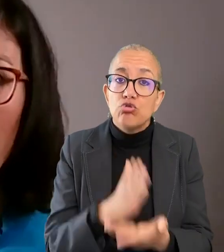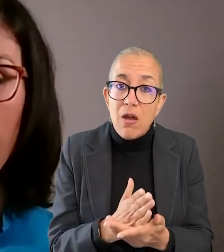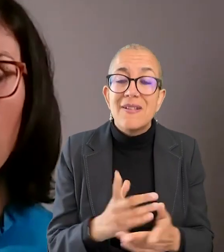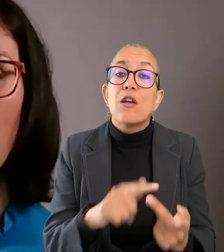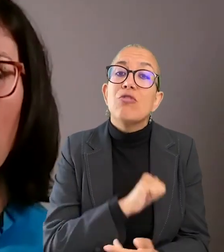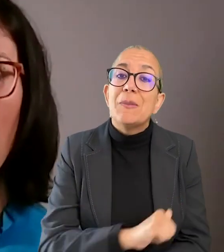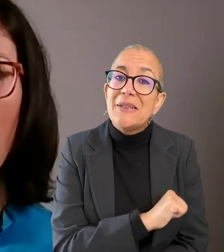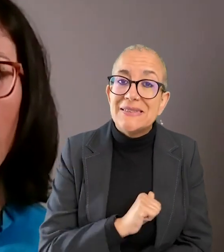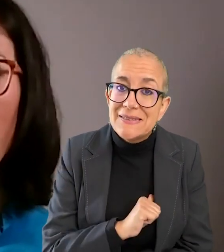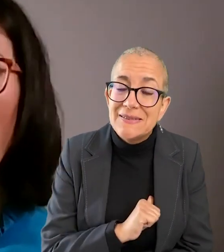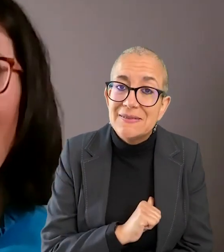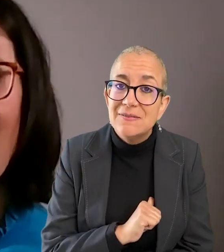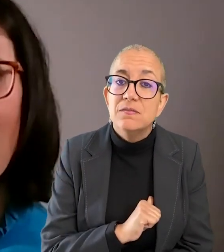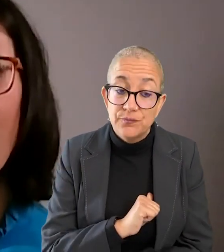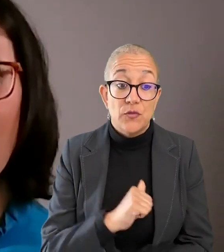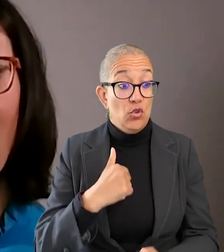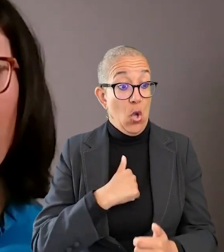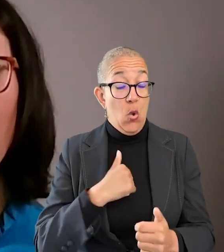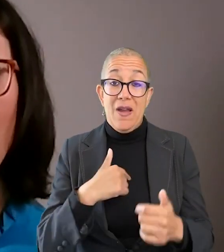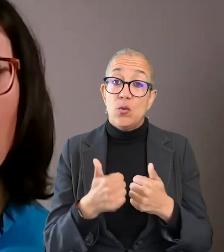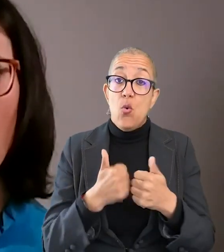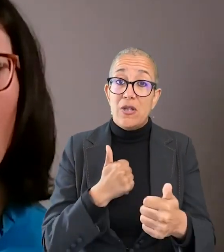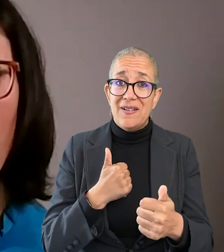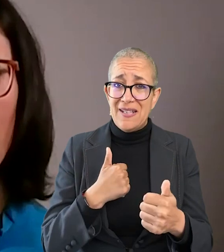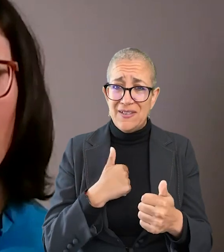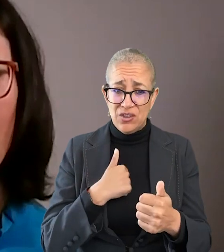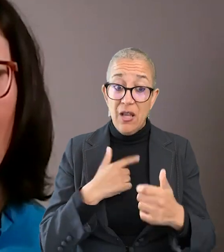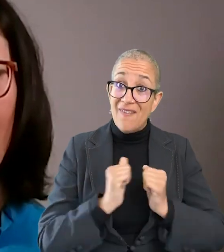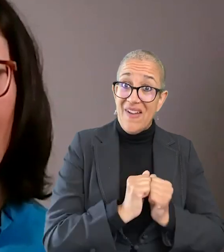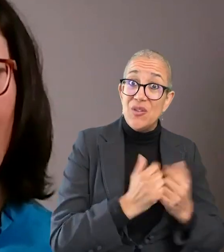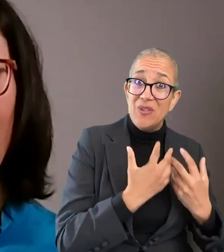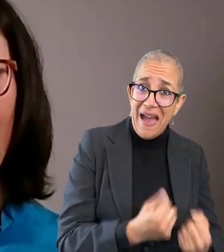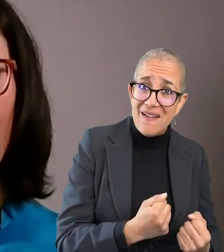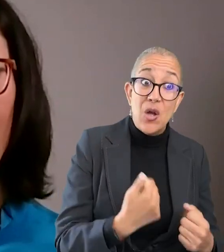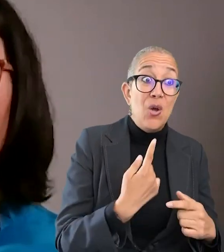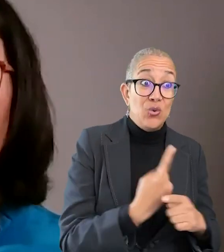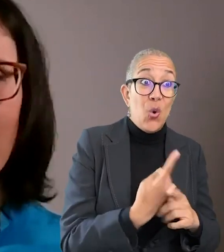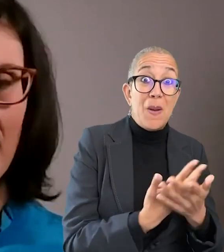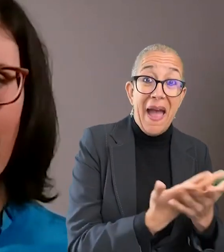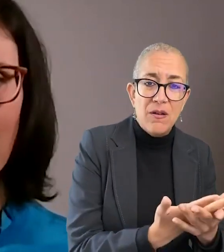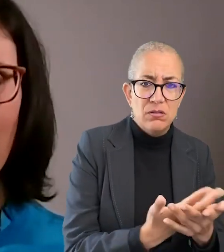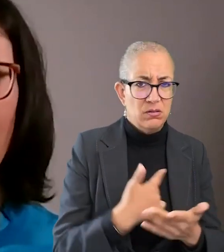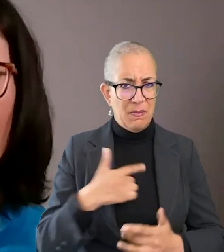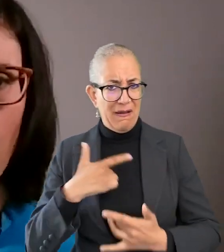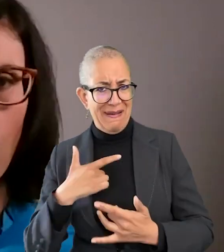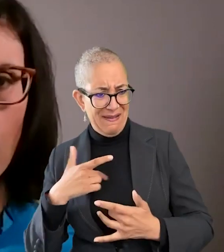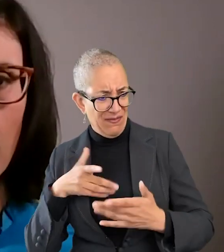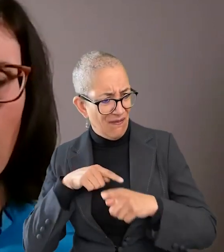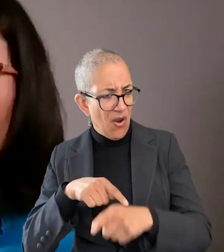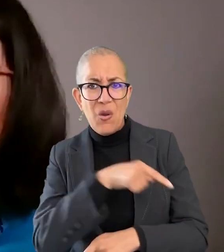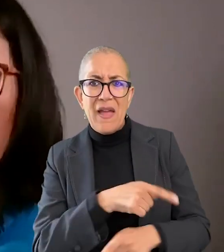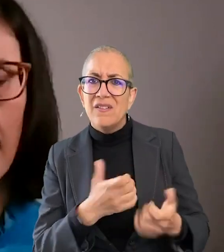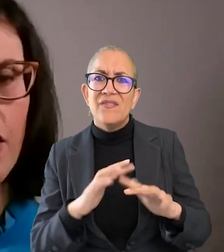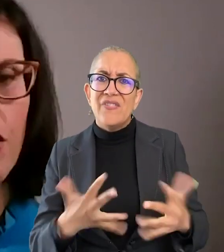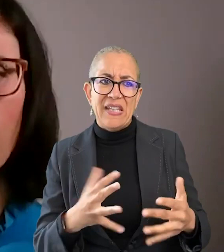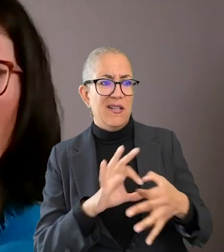an organization, you don't live the values that you talk about, then there is a disconnect and a discord that